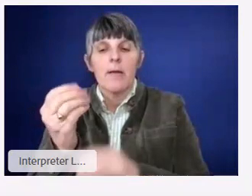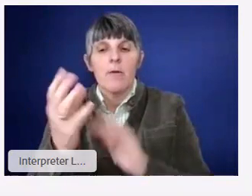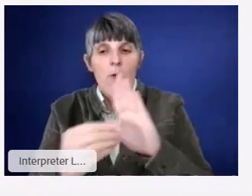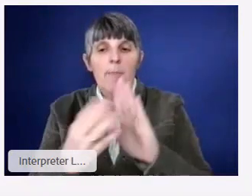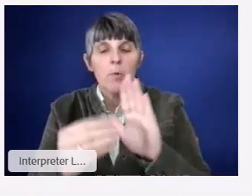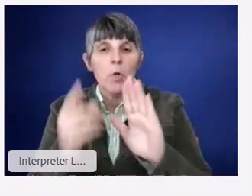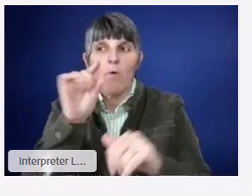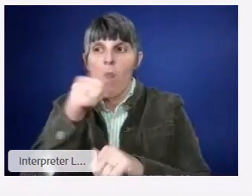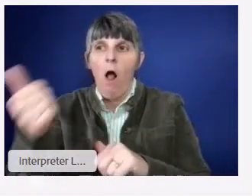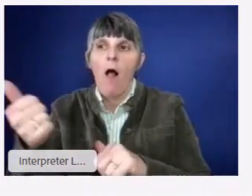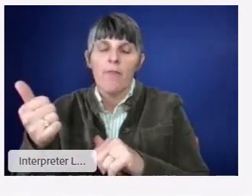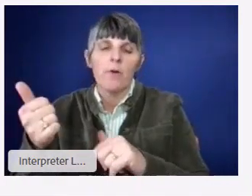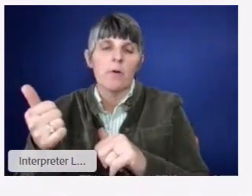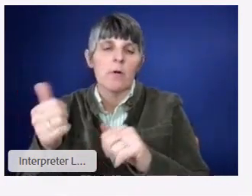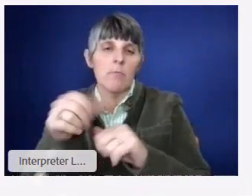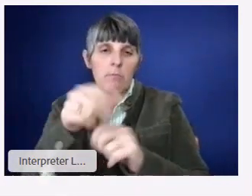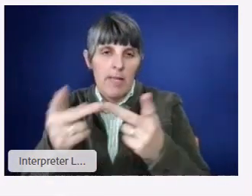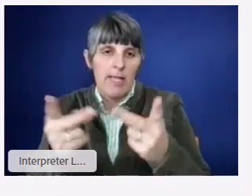other candidates deployed.